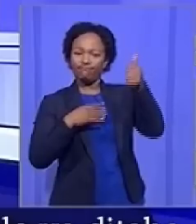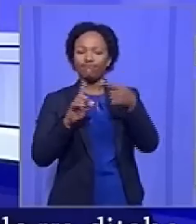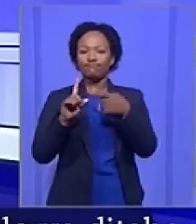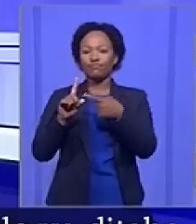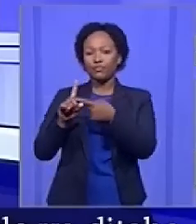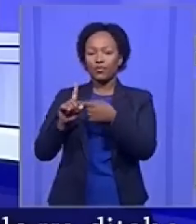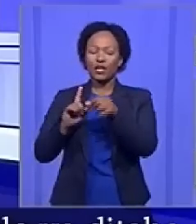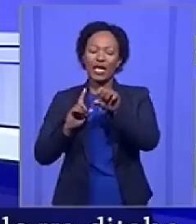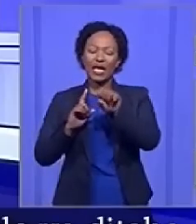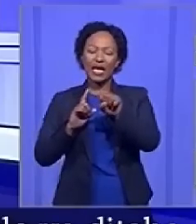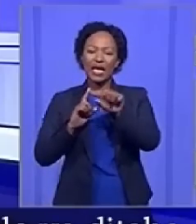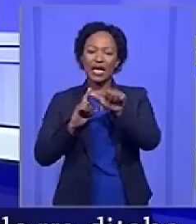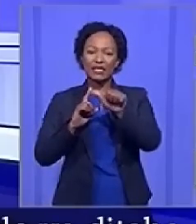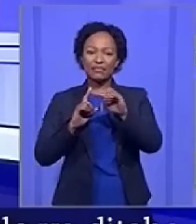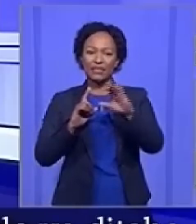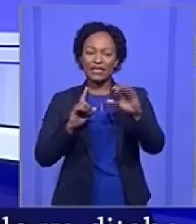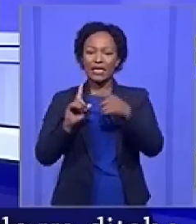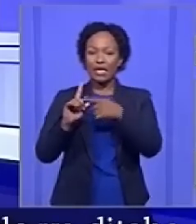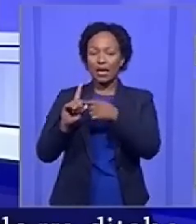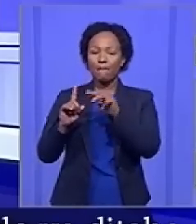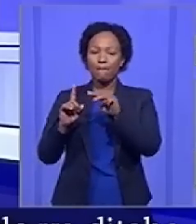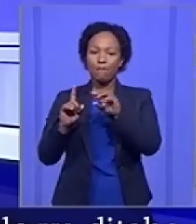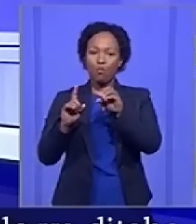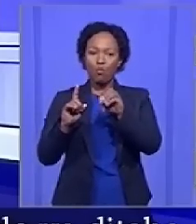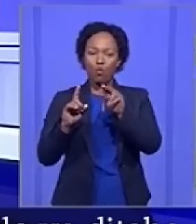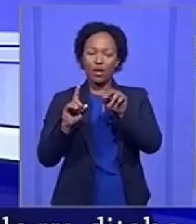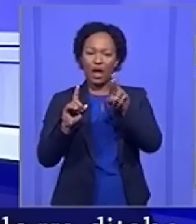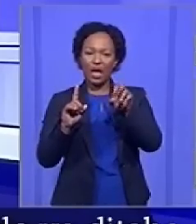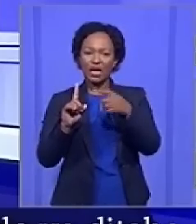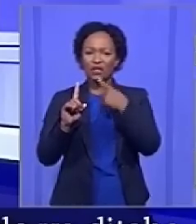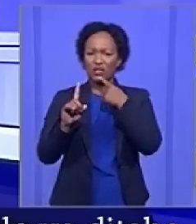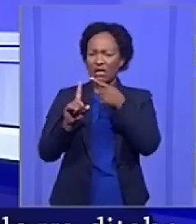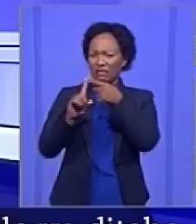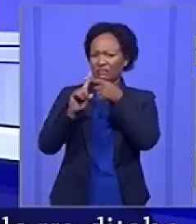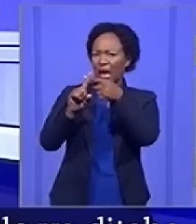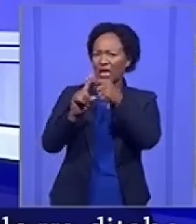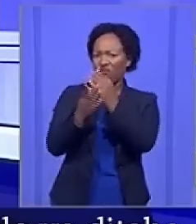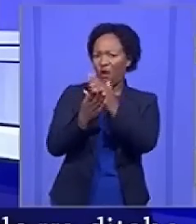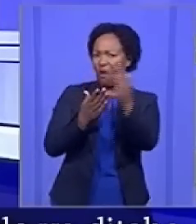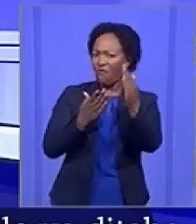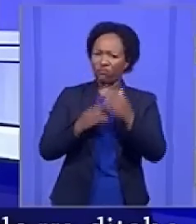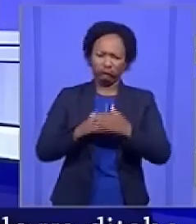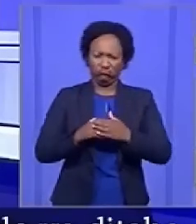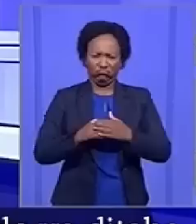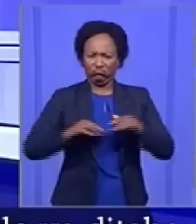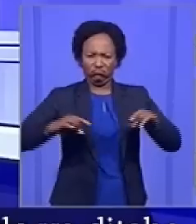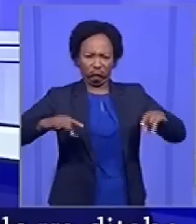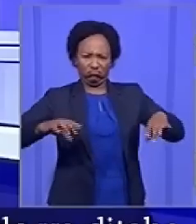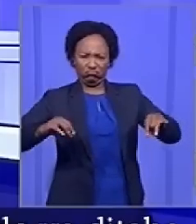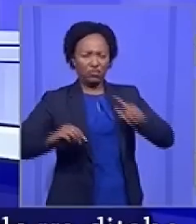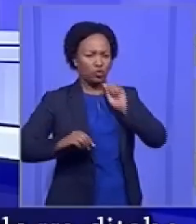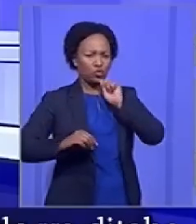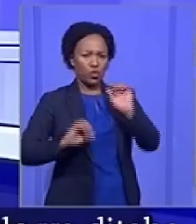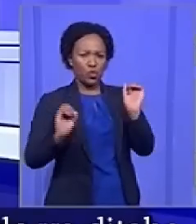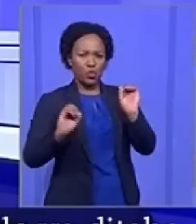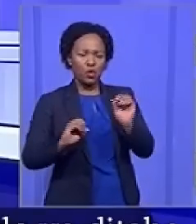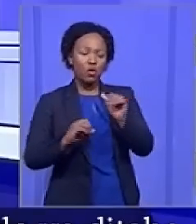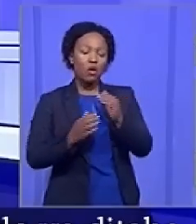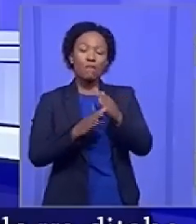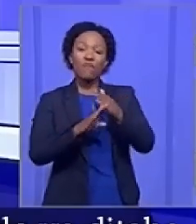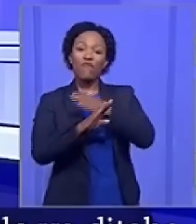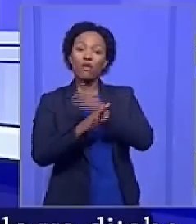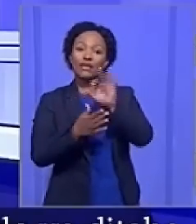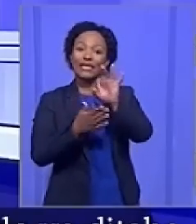ditaba wa SABC Moshashe Monare o entswe mmutla wa dinjeng. Pele ho dikgetho tse tlang tse akaretsang